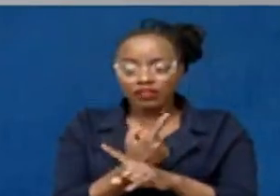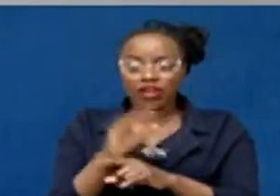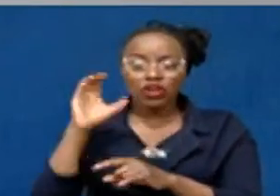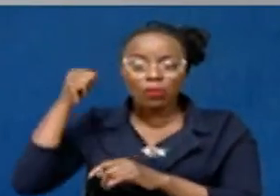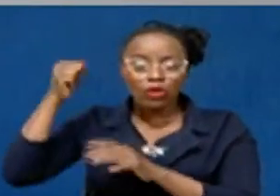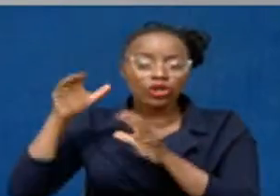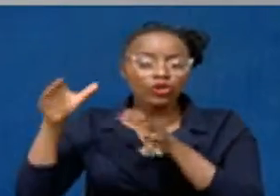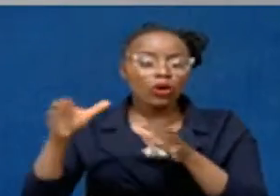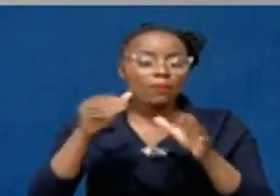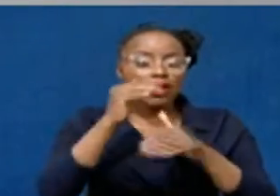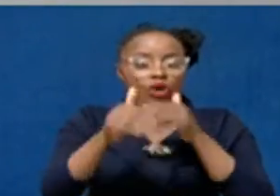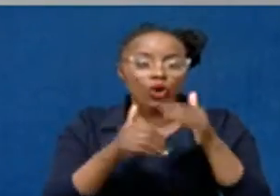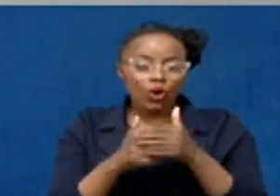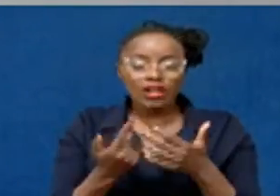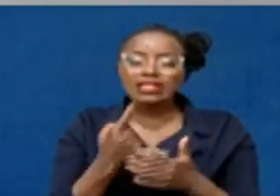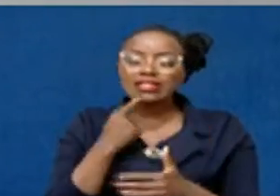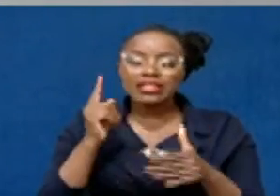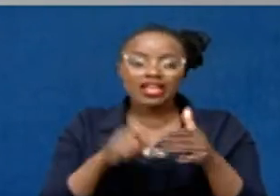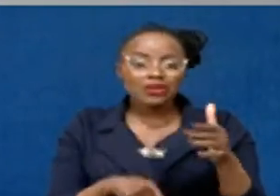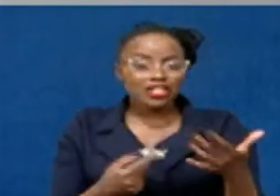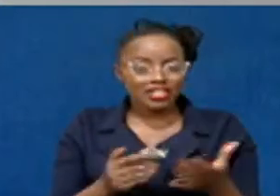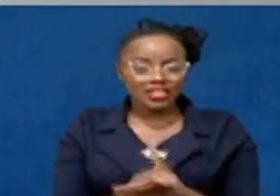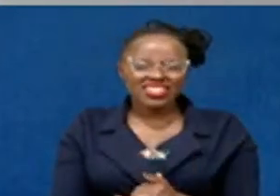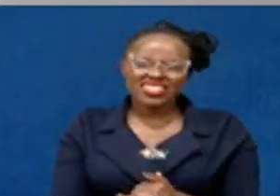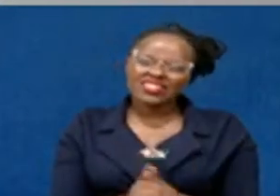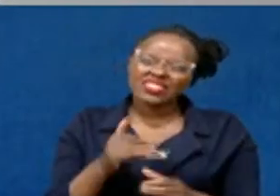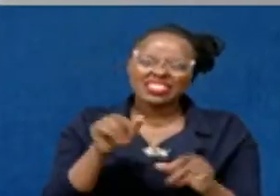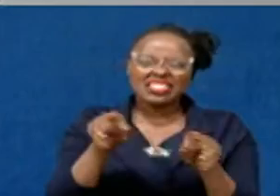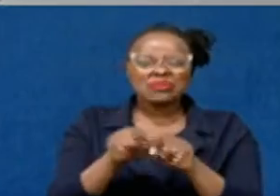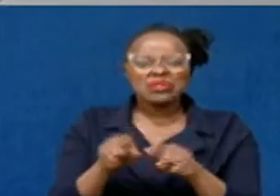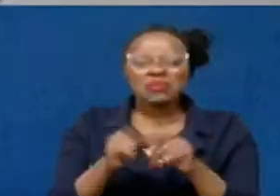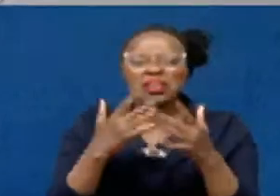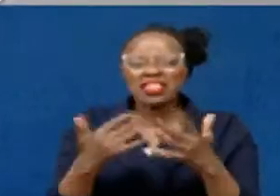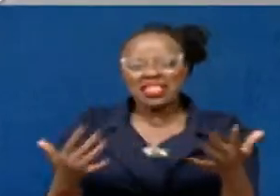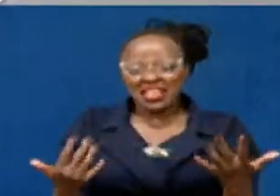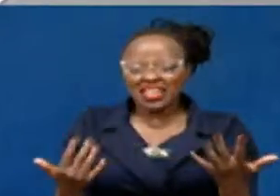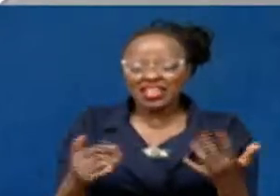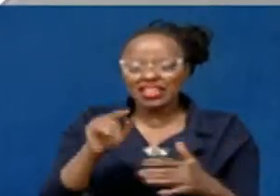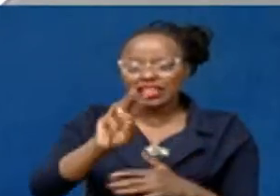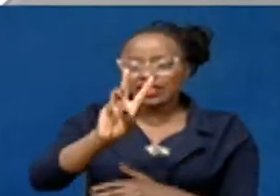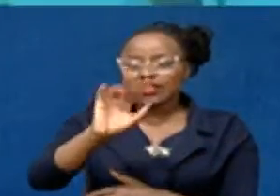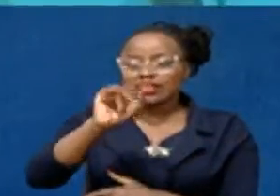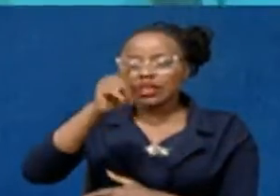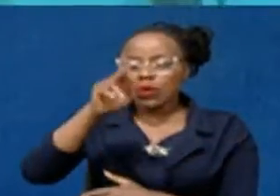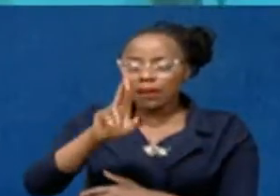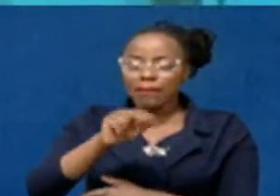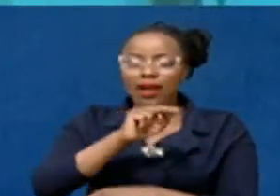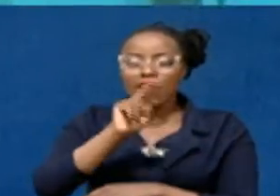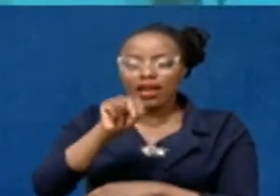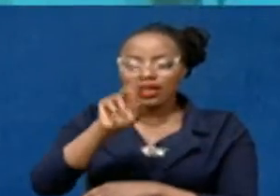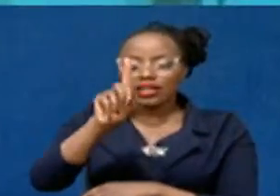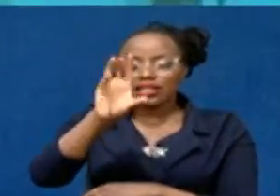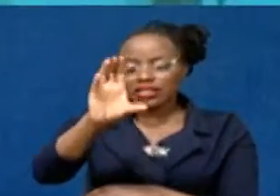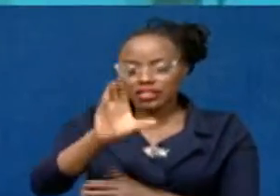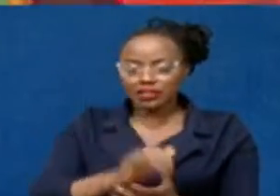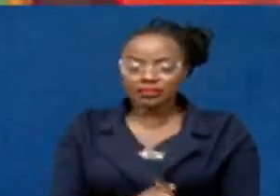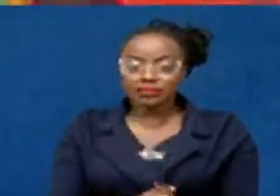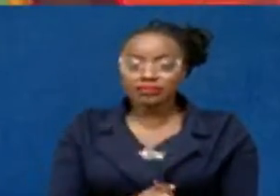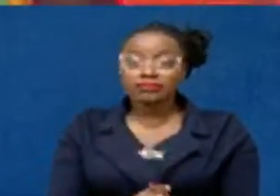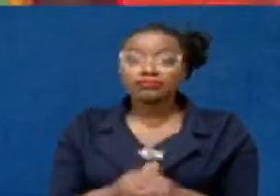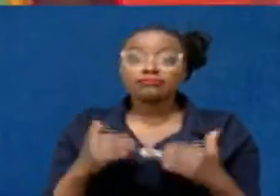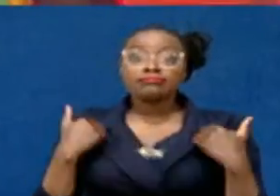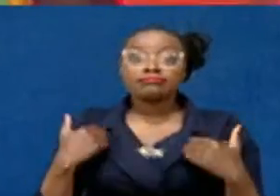parties, and they all seem to be saying pretty much the same thing at this Wiper NDC. And